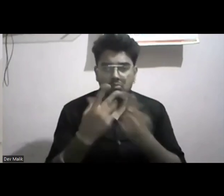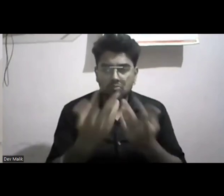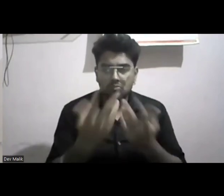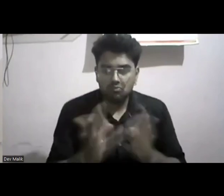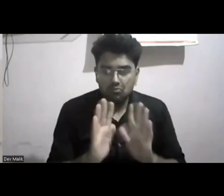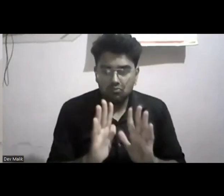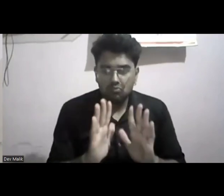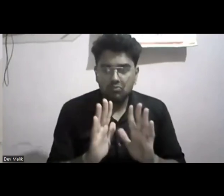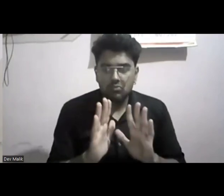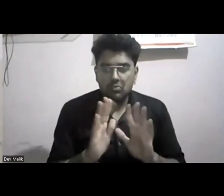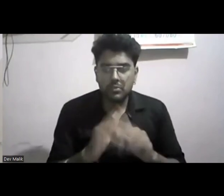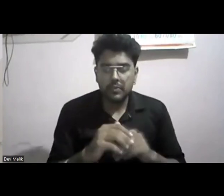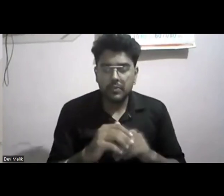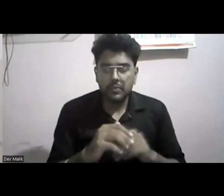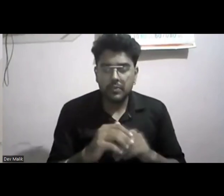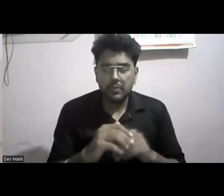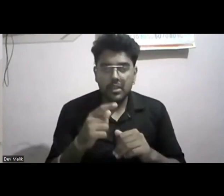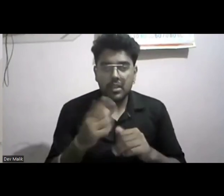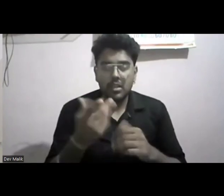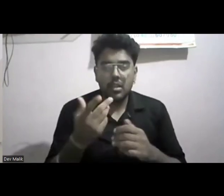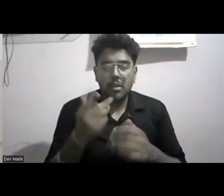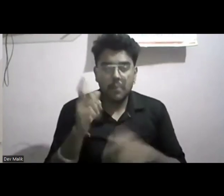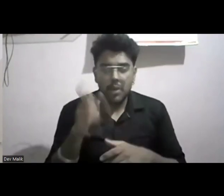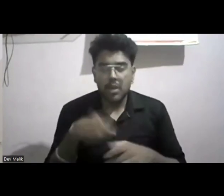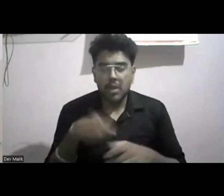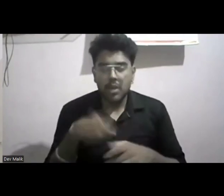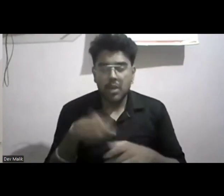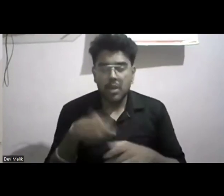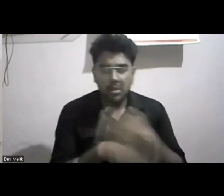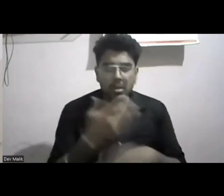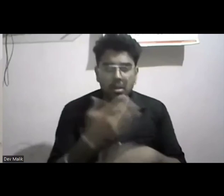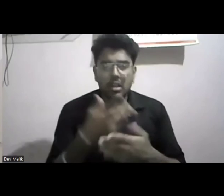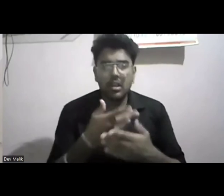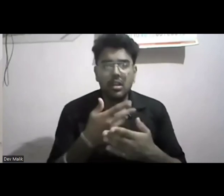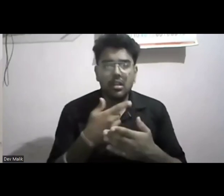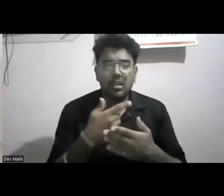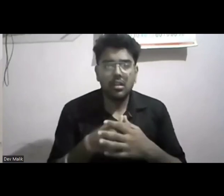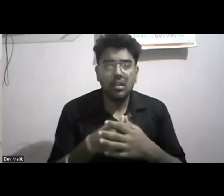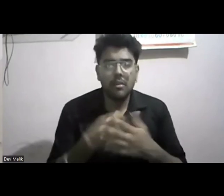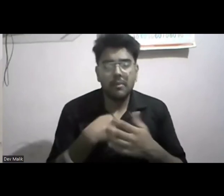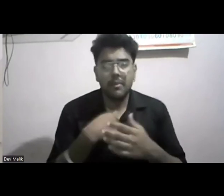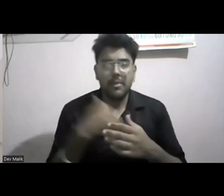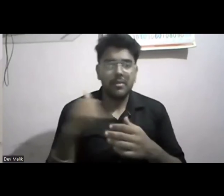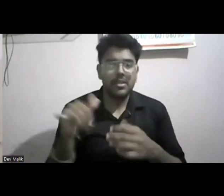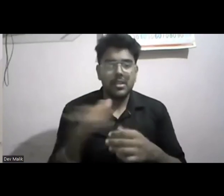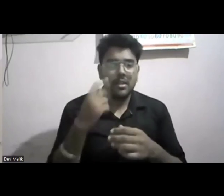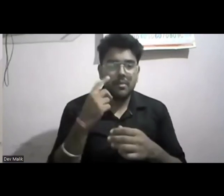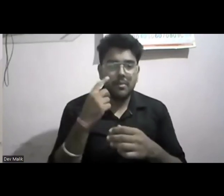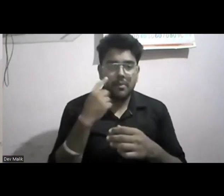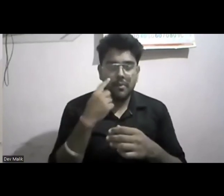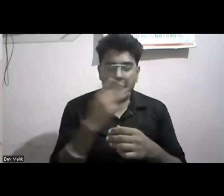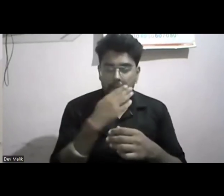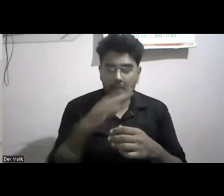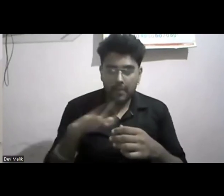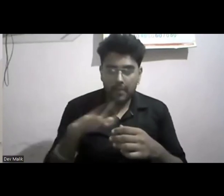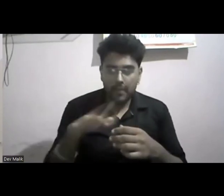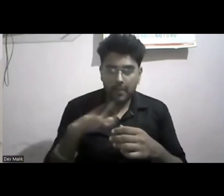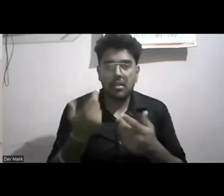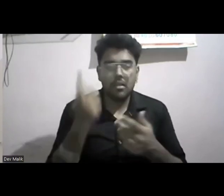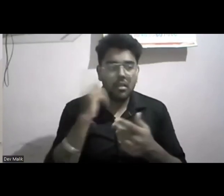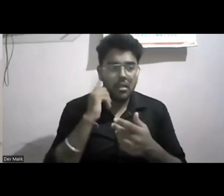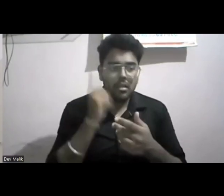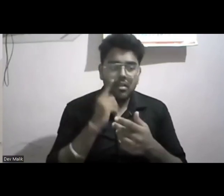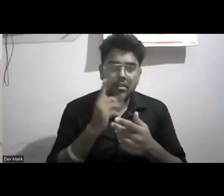means a person is special. So being I'm also visually impaired, but I have seen that my normal